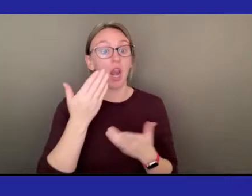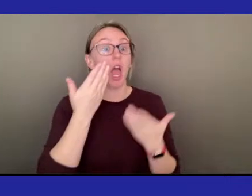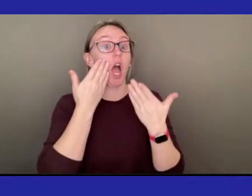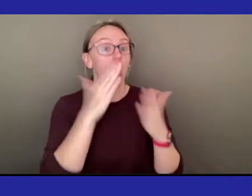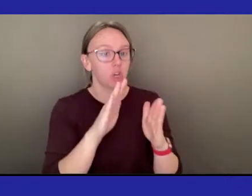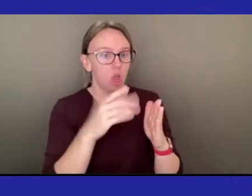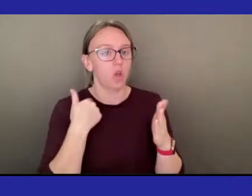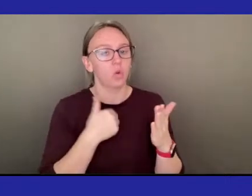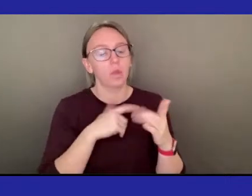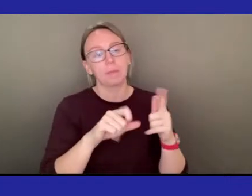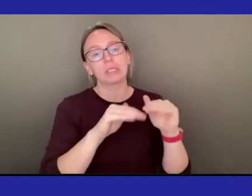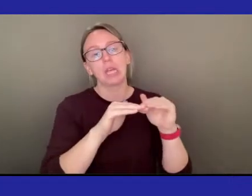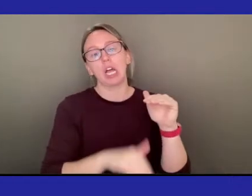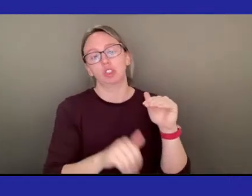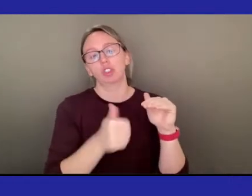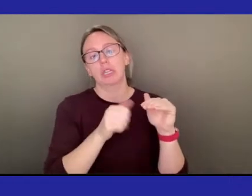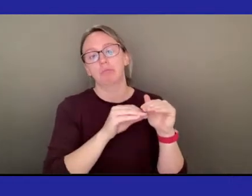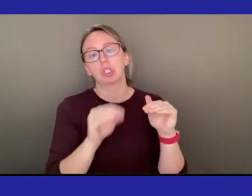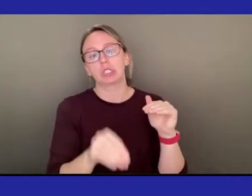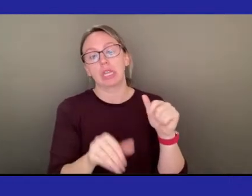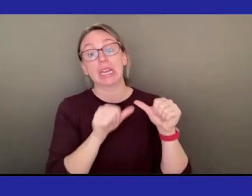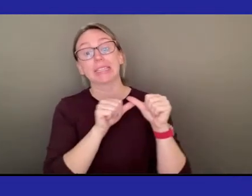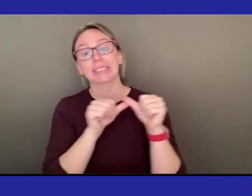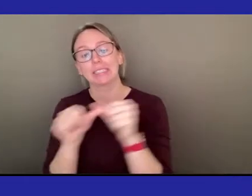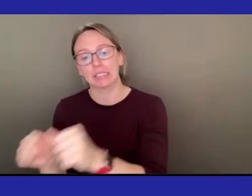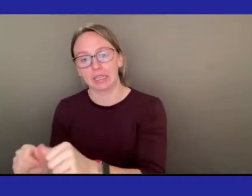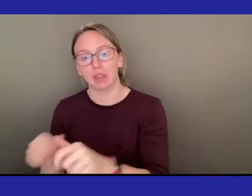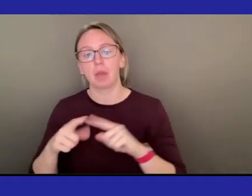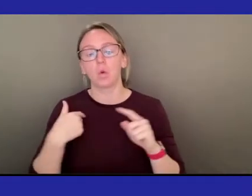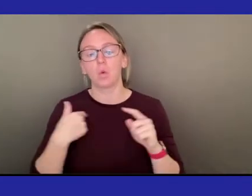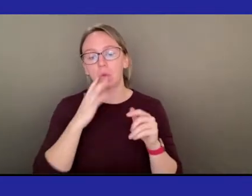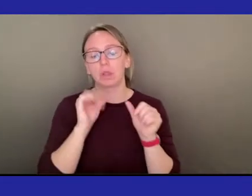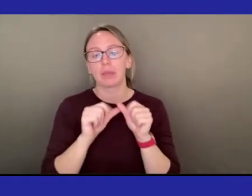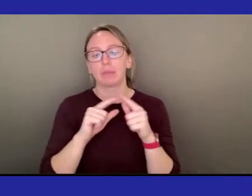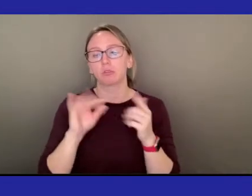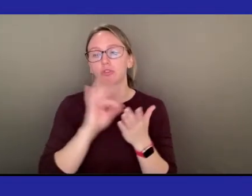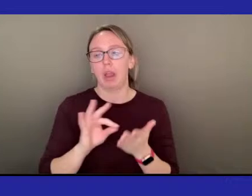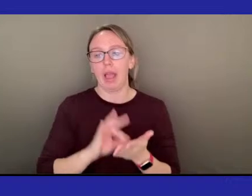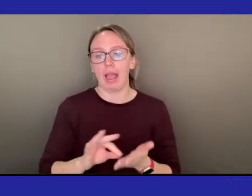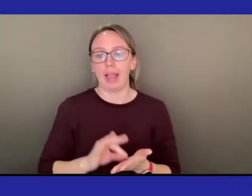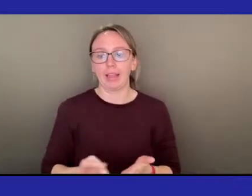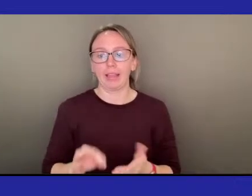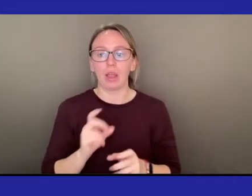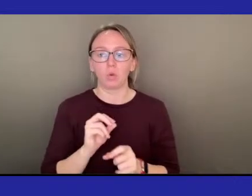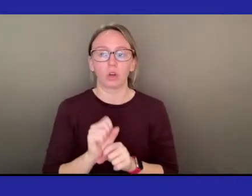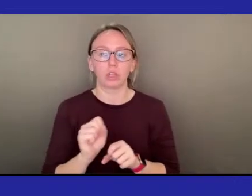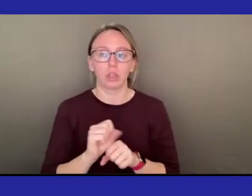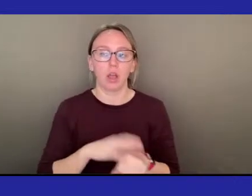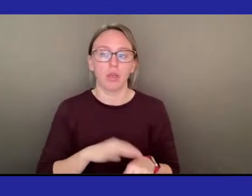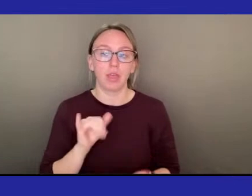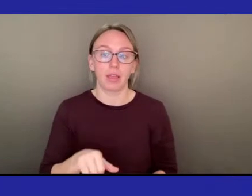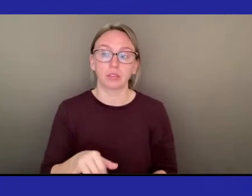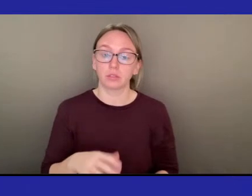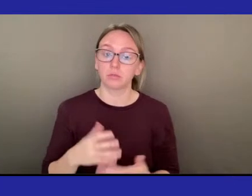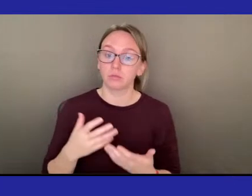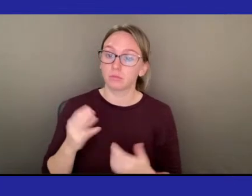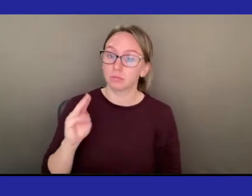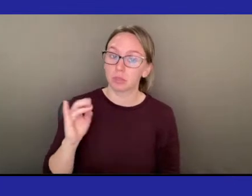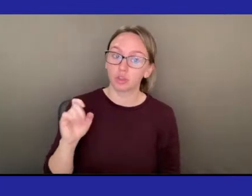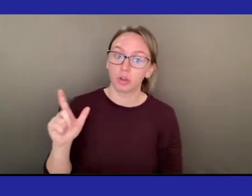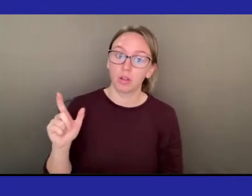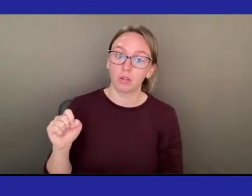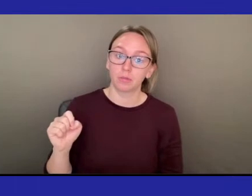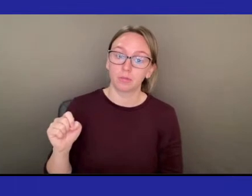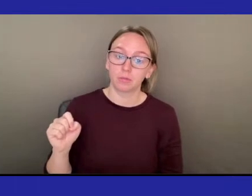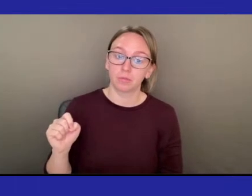digits, consistently. But we'll keep tracking this and keep working on it. Michelle?